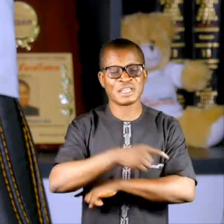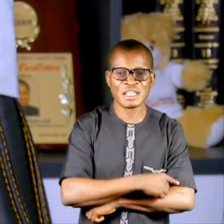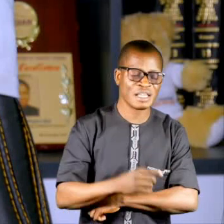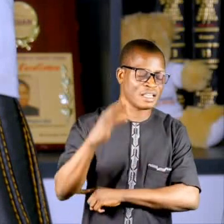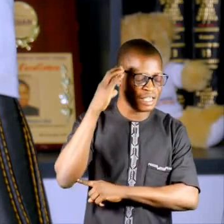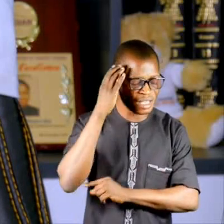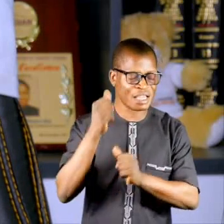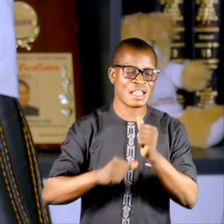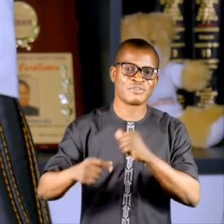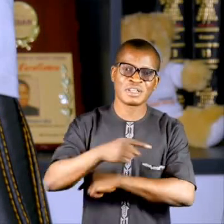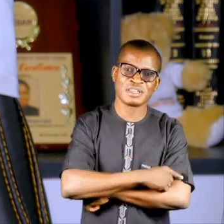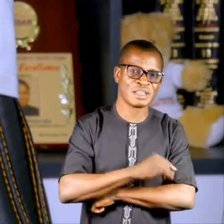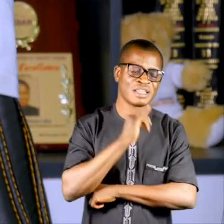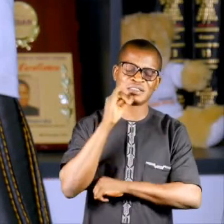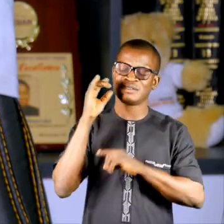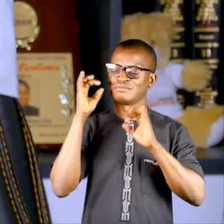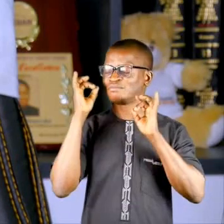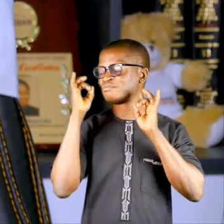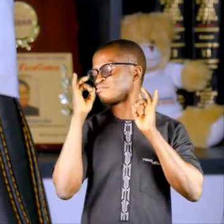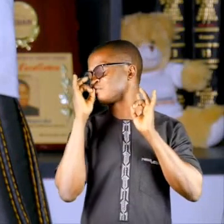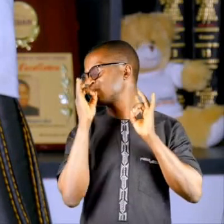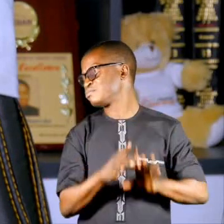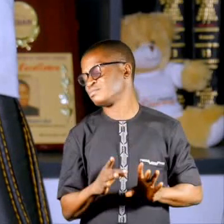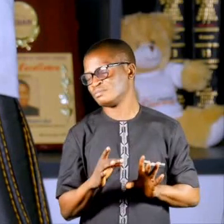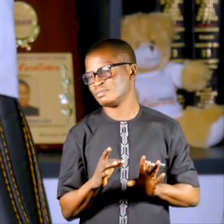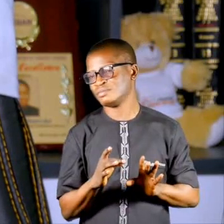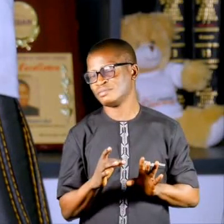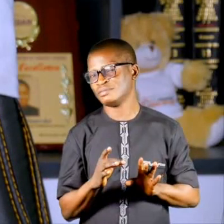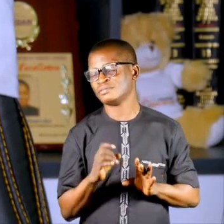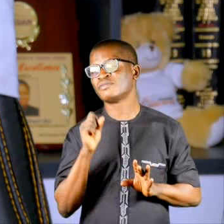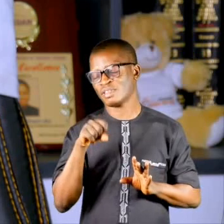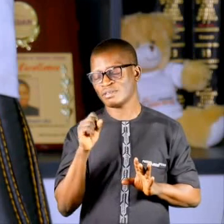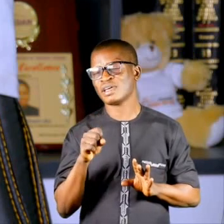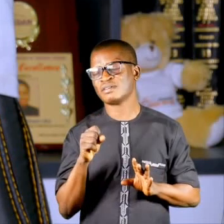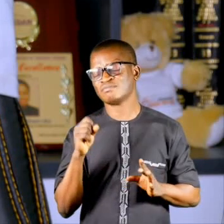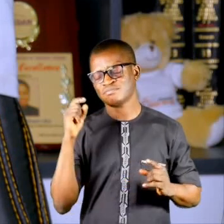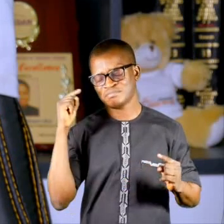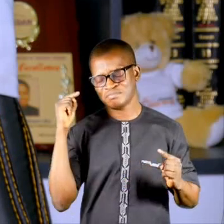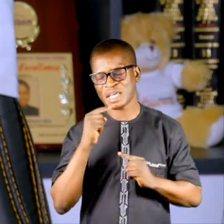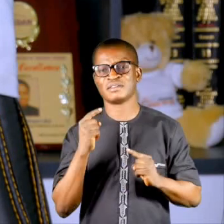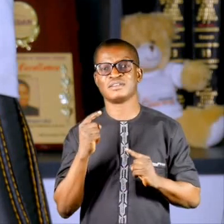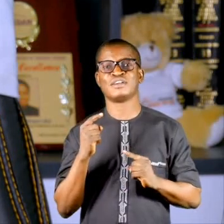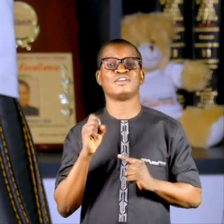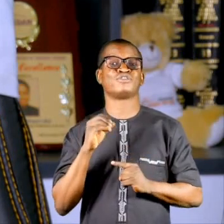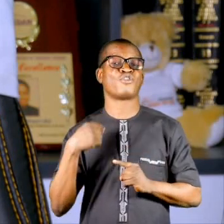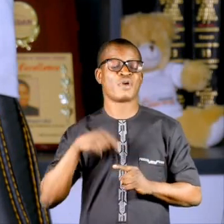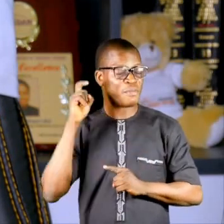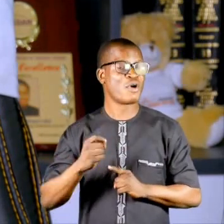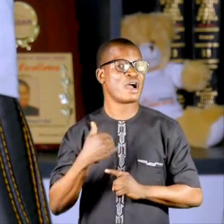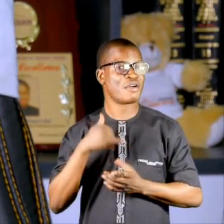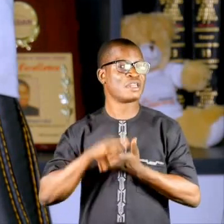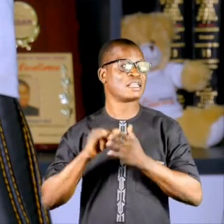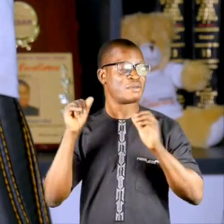we hear every day is really alarming, and it's really heartbreaking. So we must